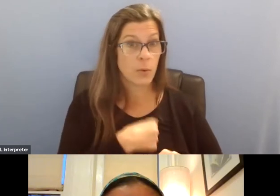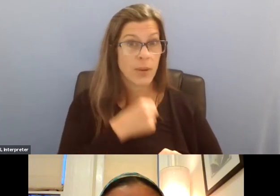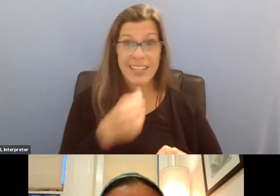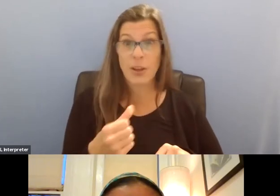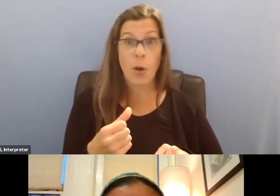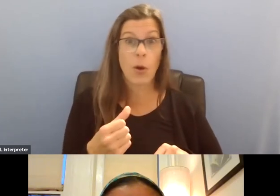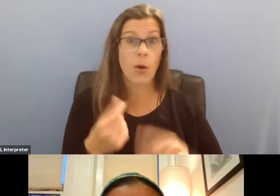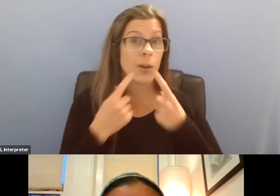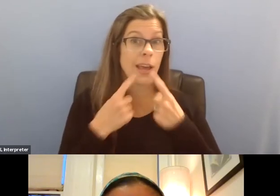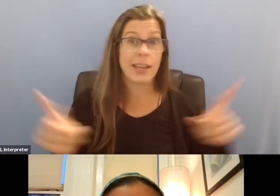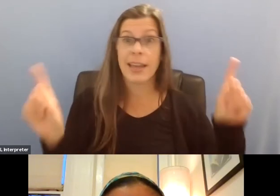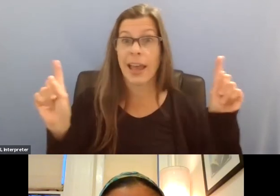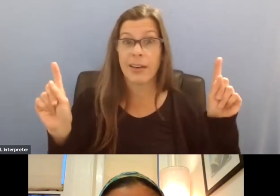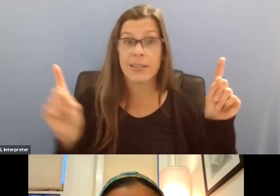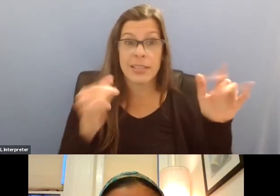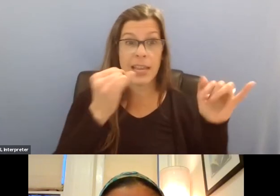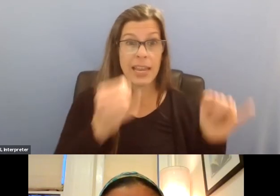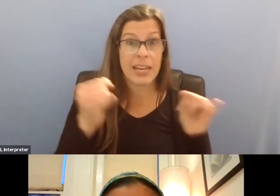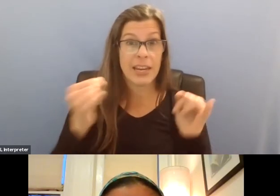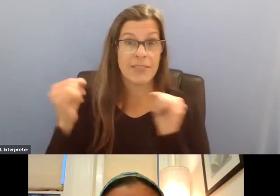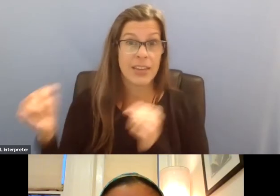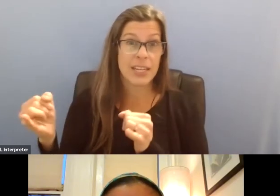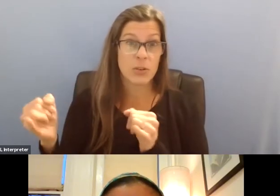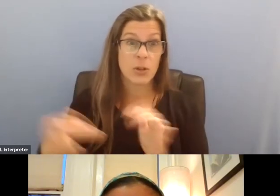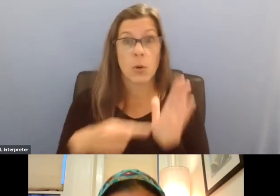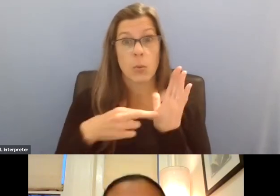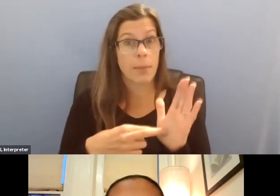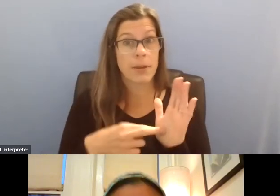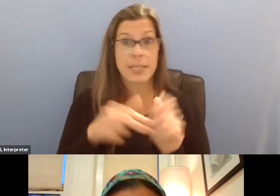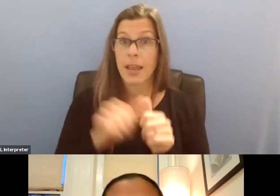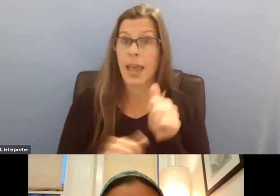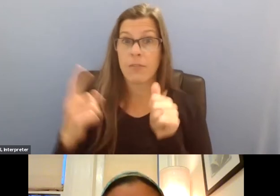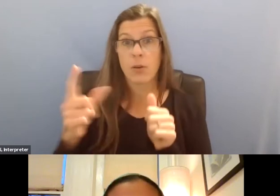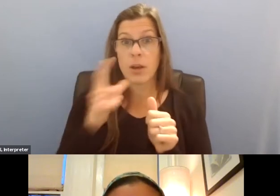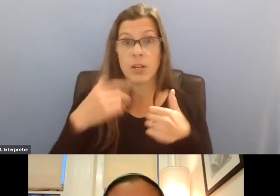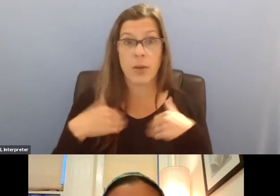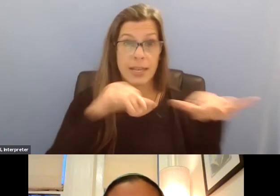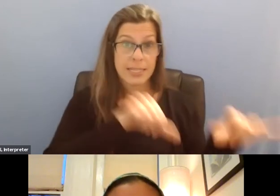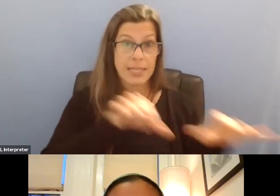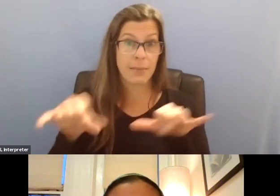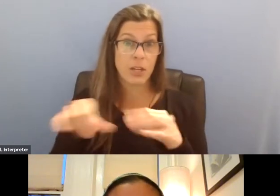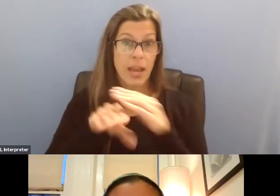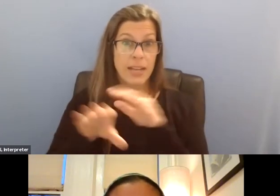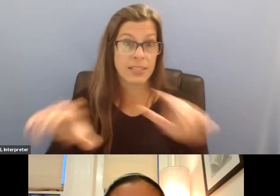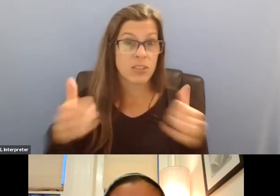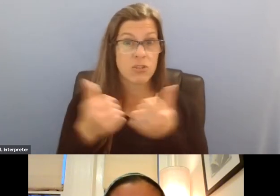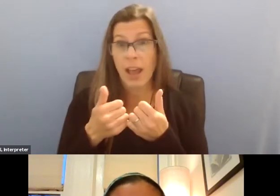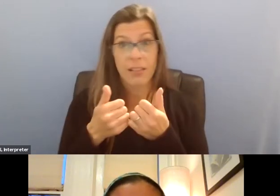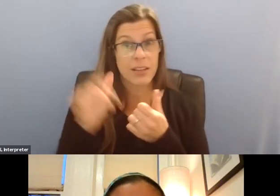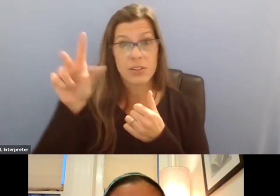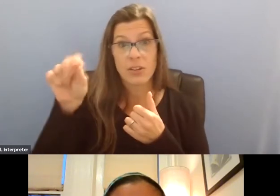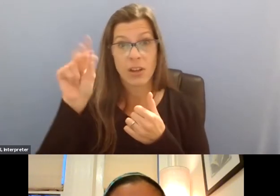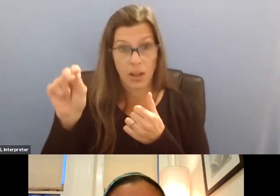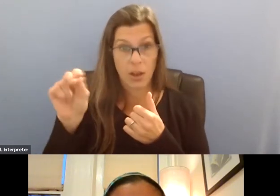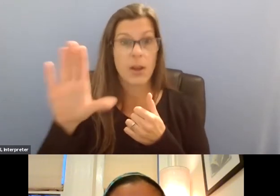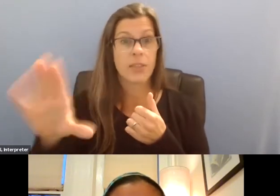that the individuals interviewed in this series are representing everybody with a similar access challenge to them, and that the views expressed